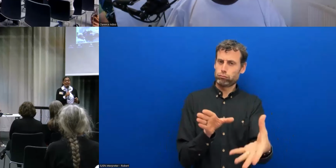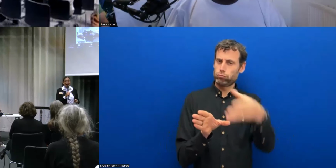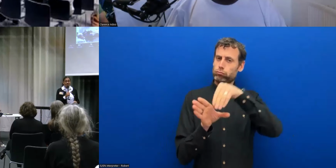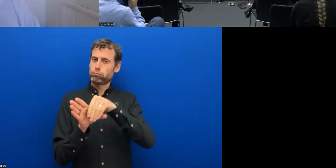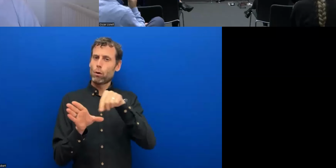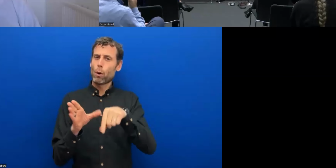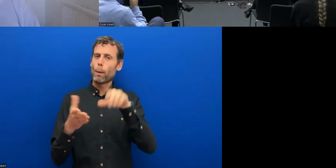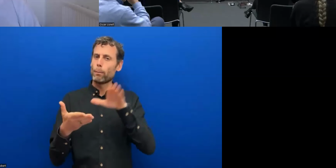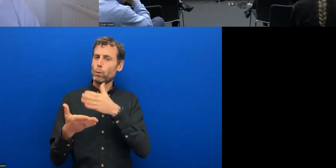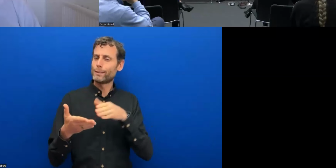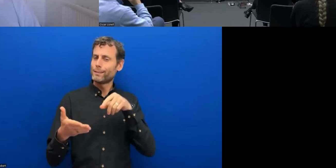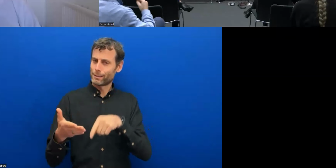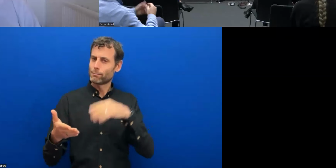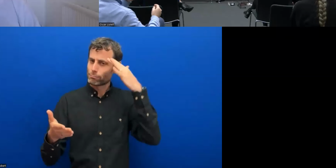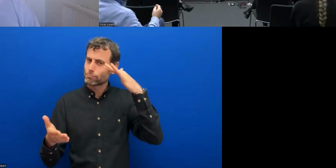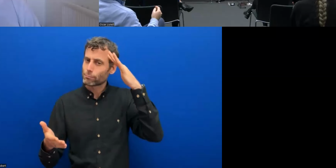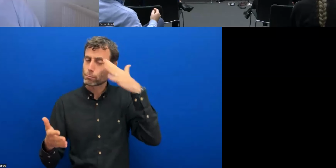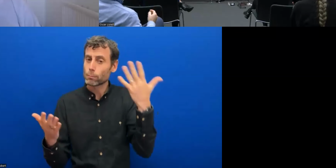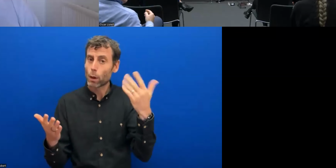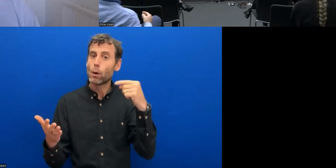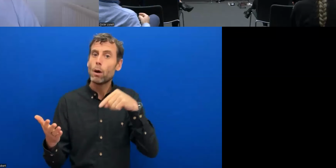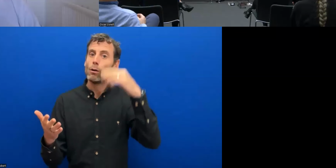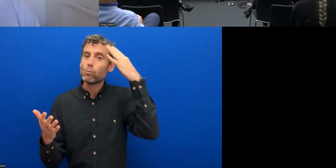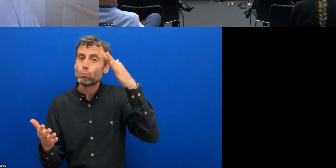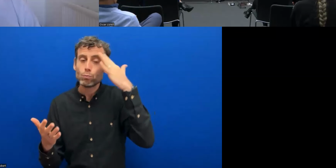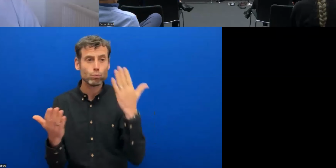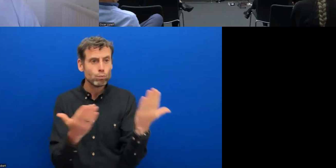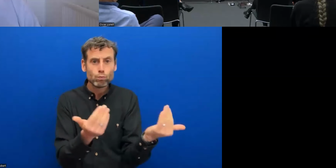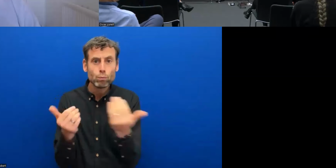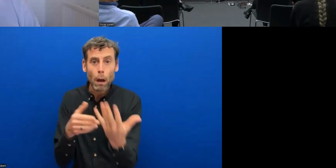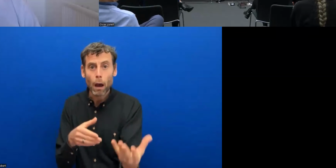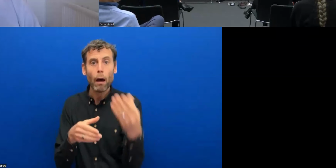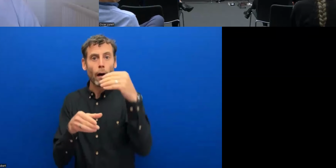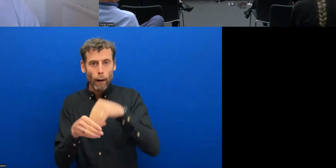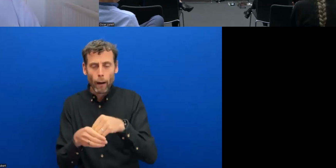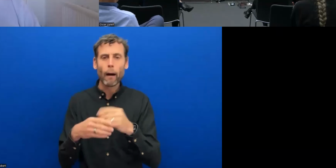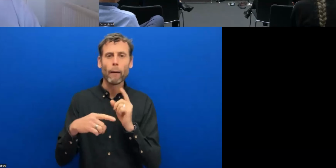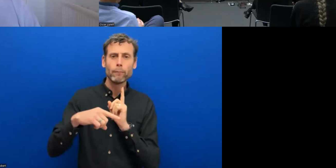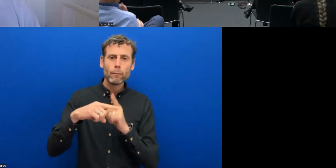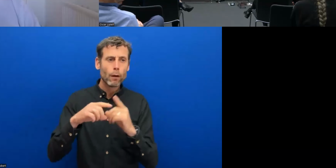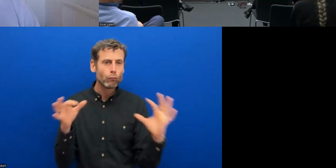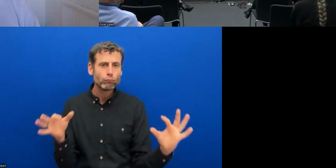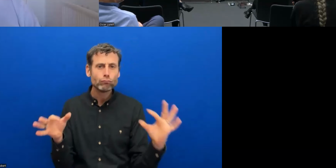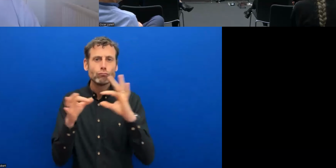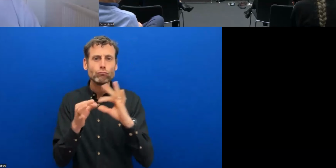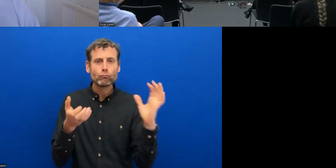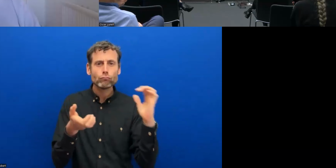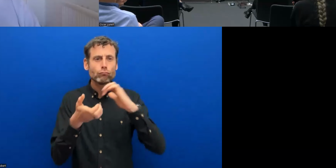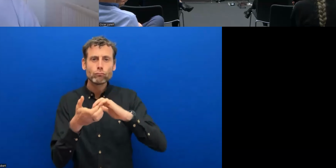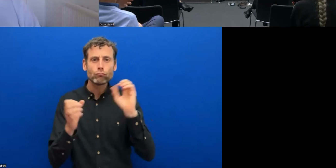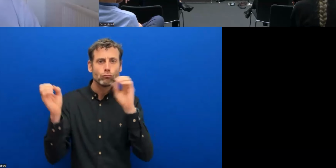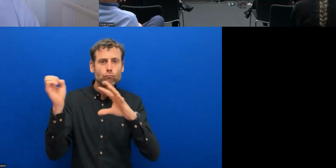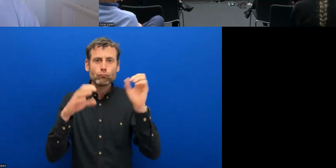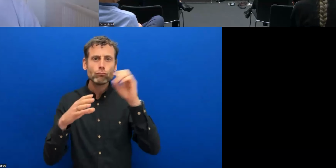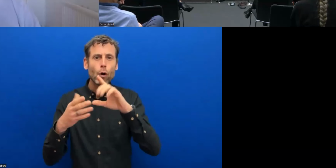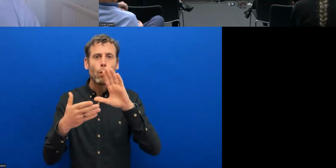important as well as co-creation. So, today here, I'm really happy that you will meet Nigel Osborne.